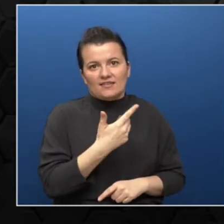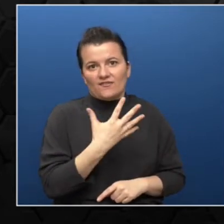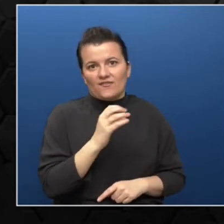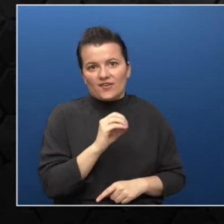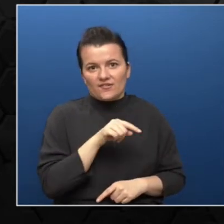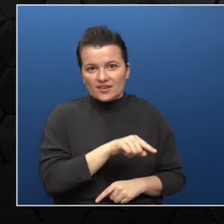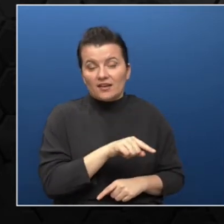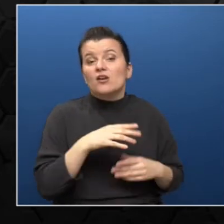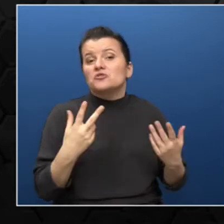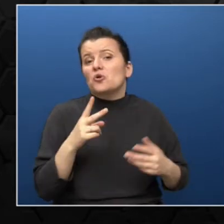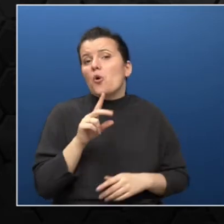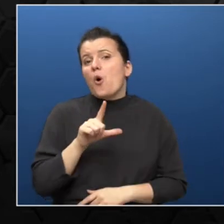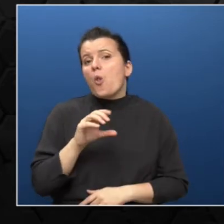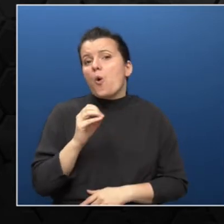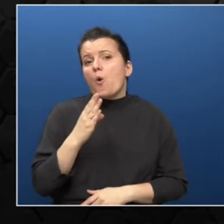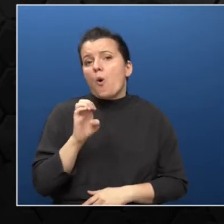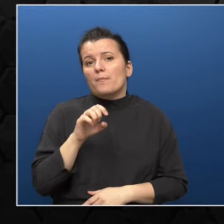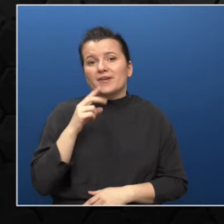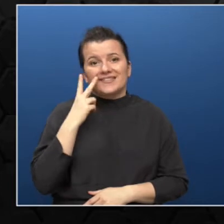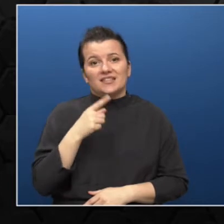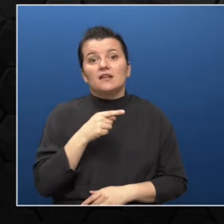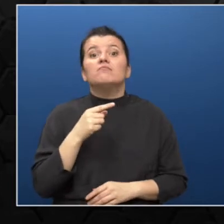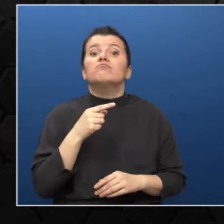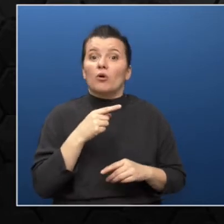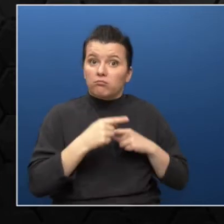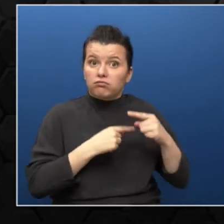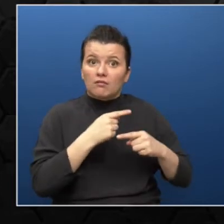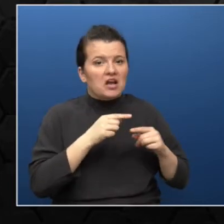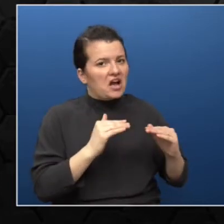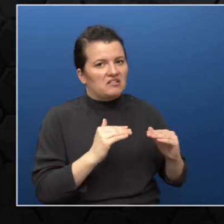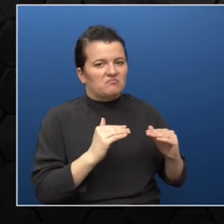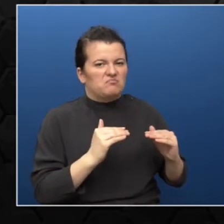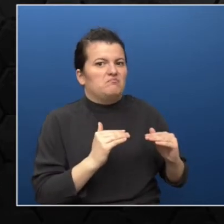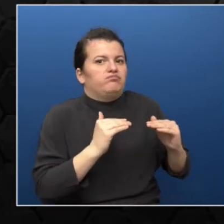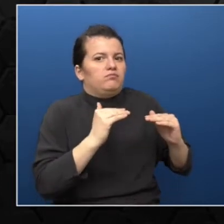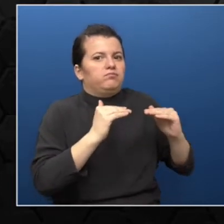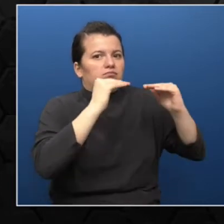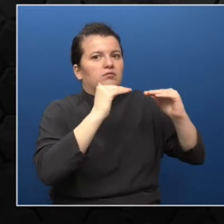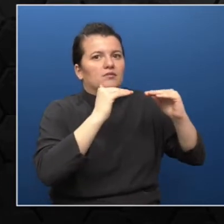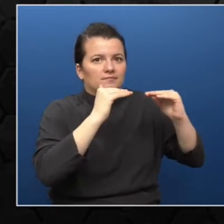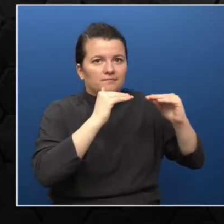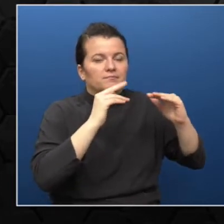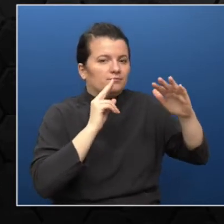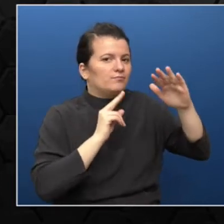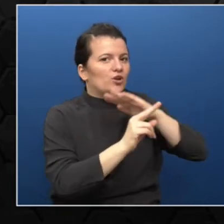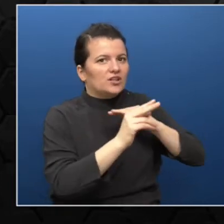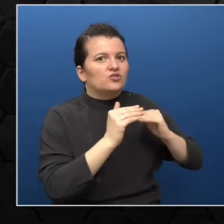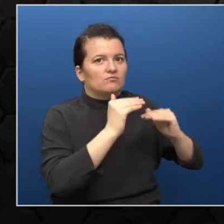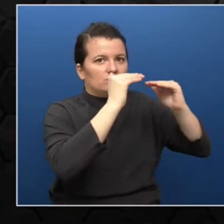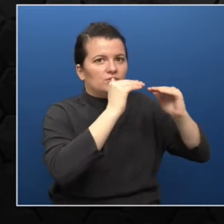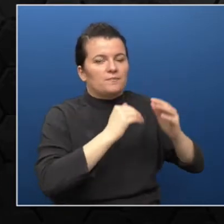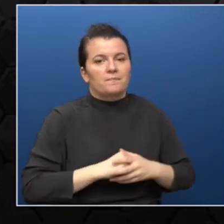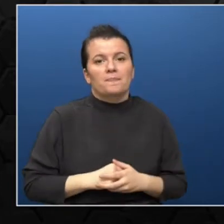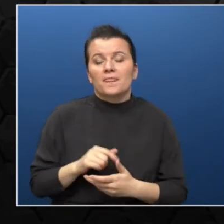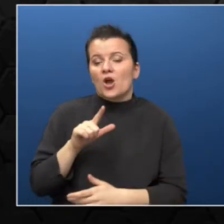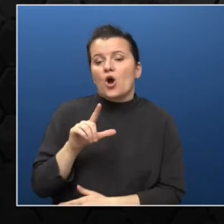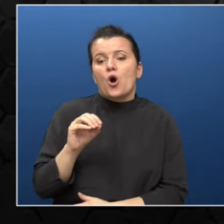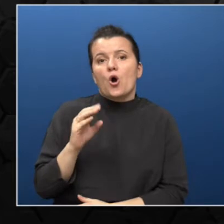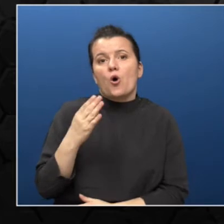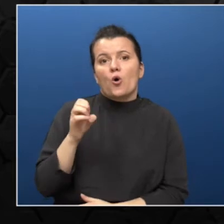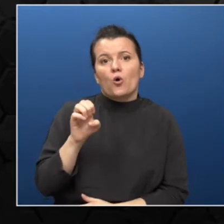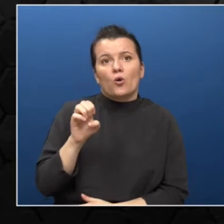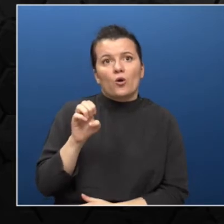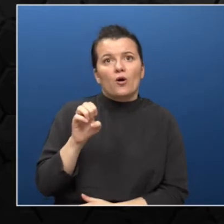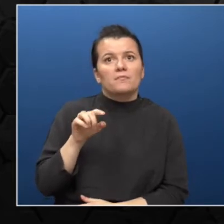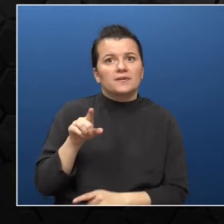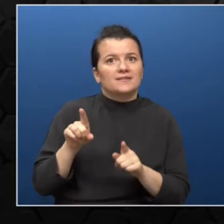Lobe. In addition, for all the Python folks out here, Lobe also has a Python API